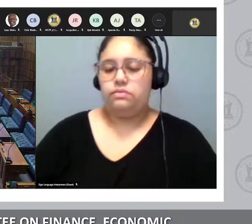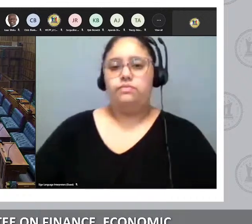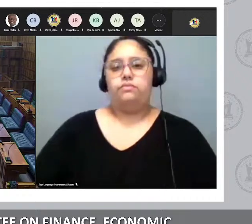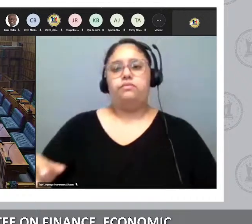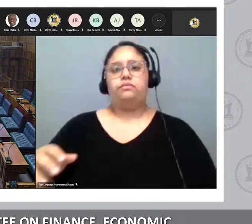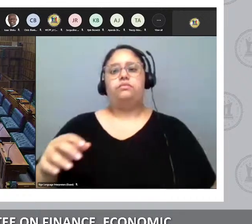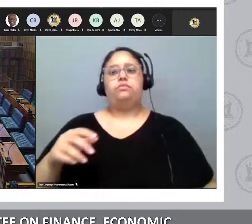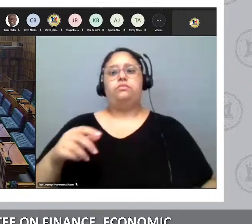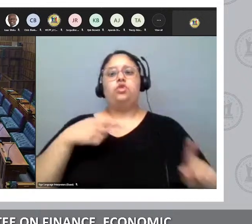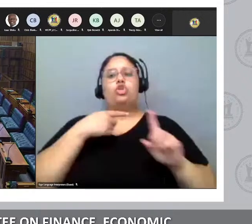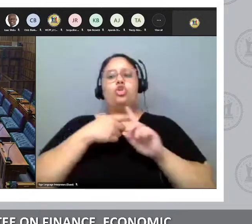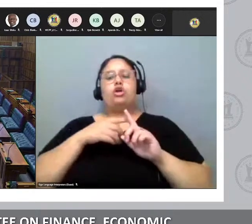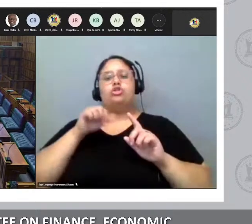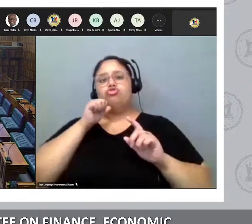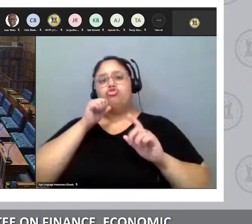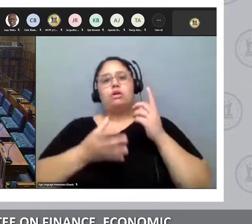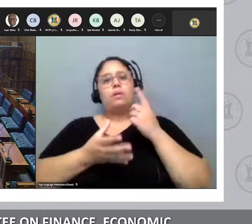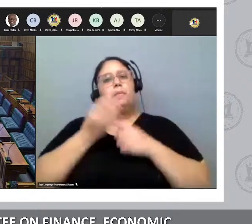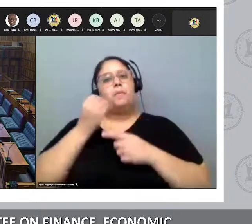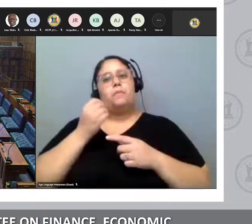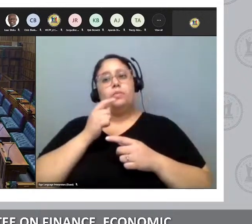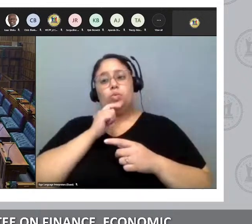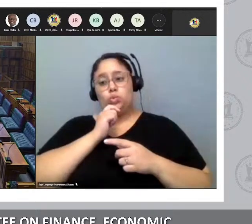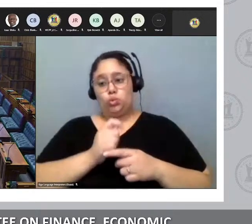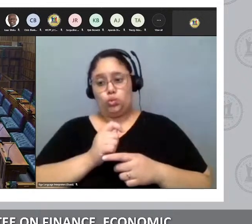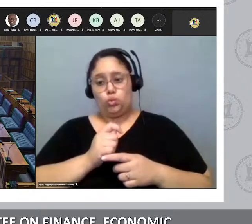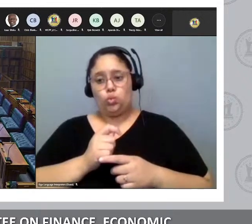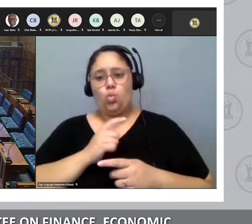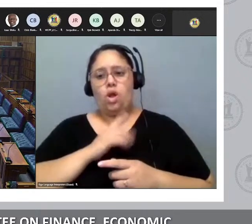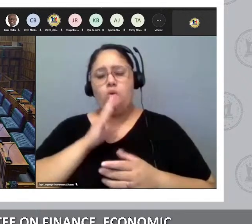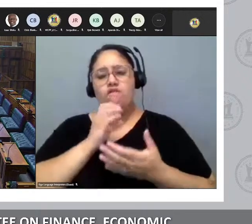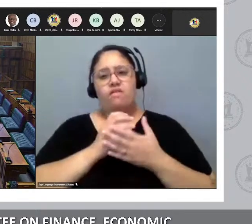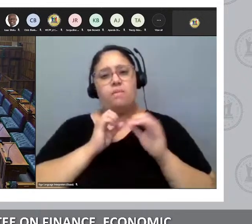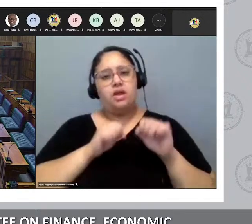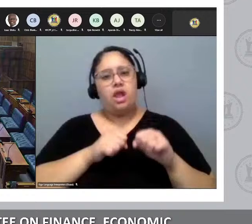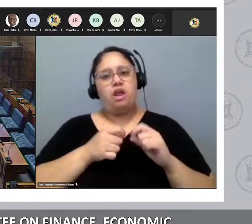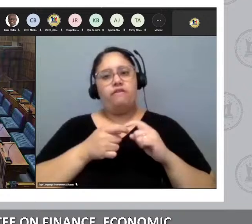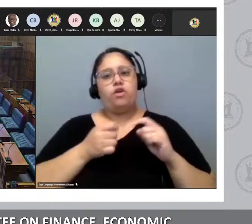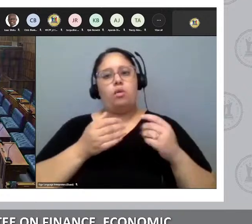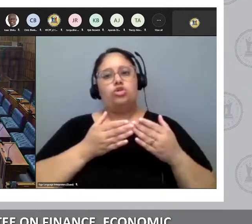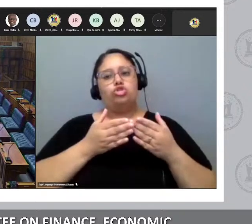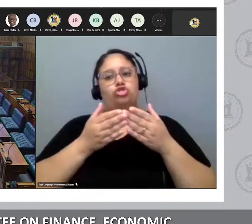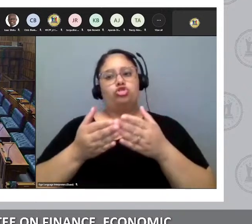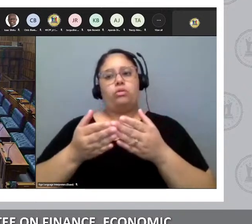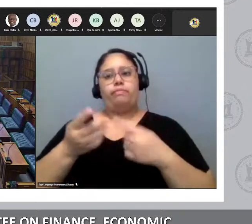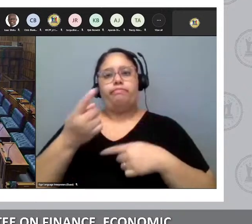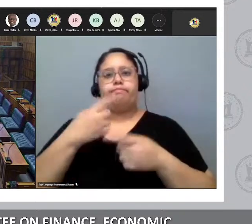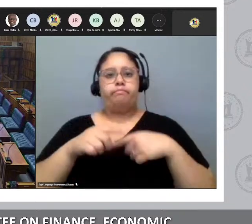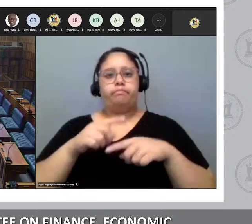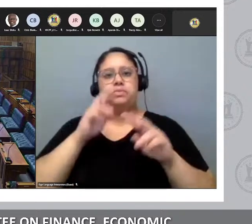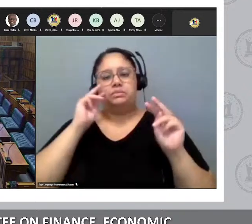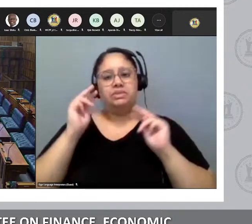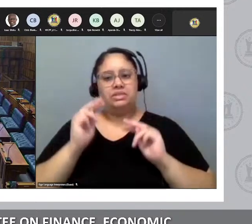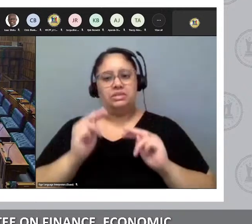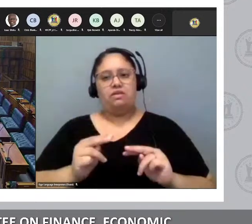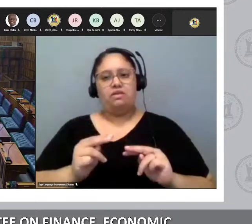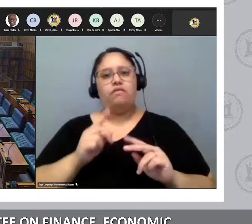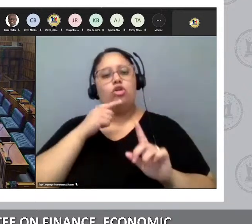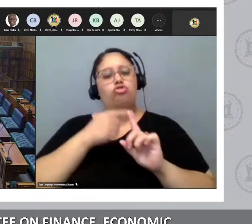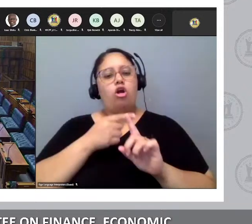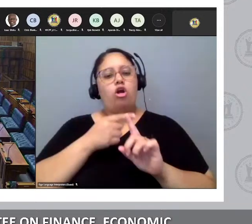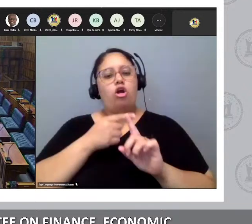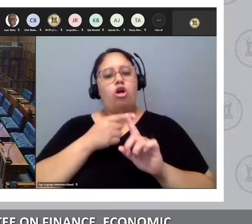true um so we can confirm that from a ship turnaround perspective we've seen that the targets as